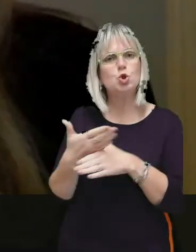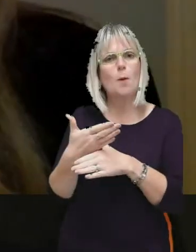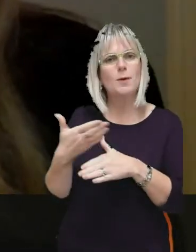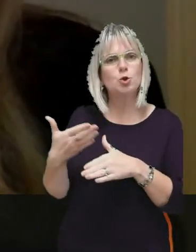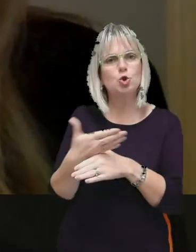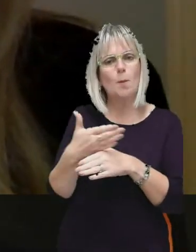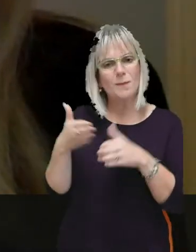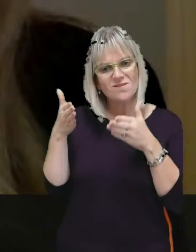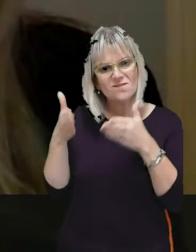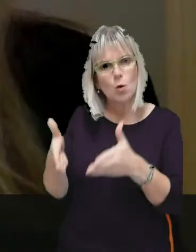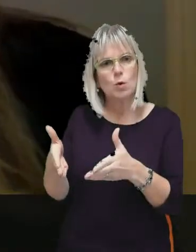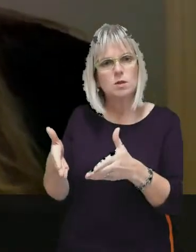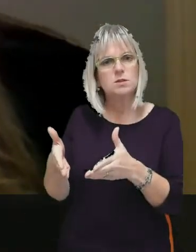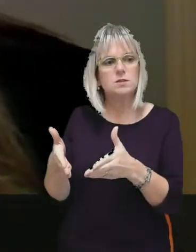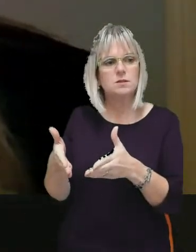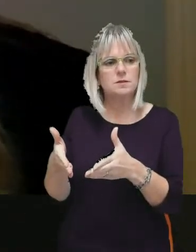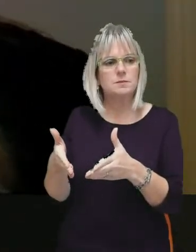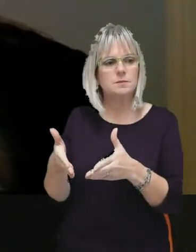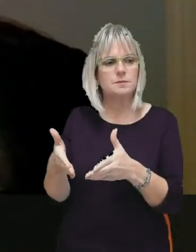Tony.